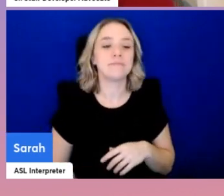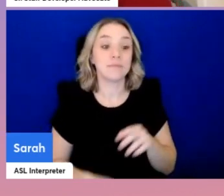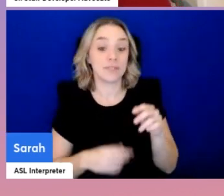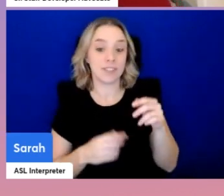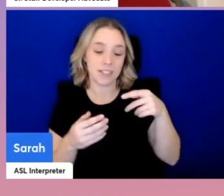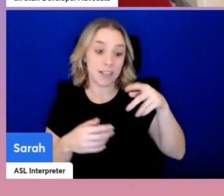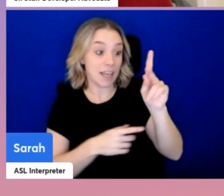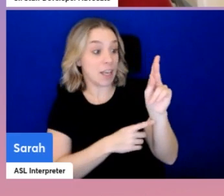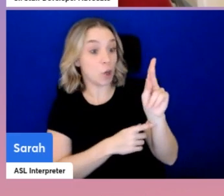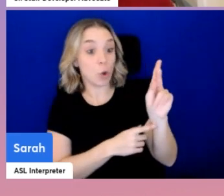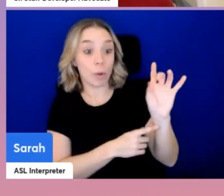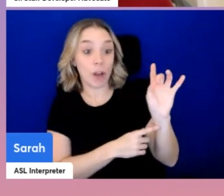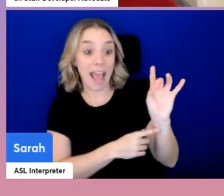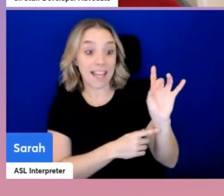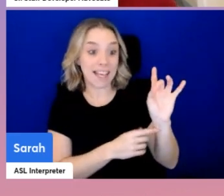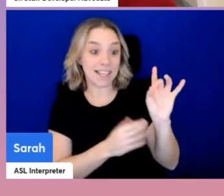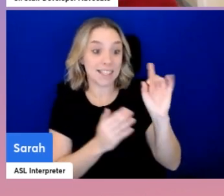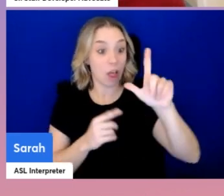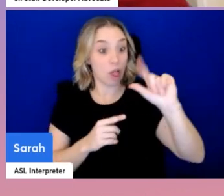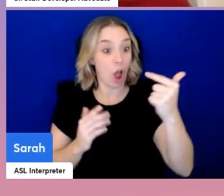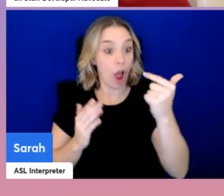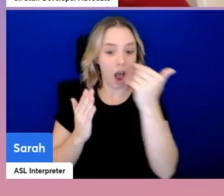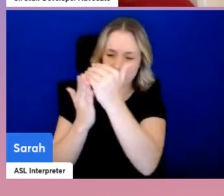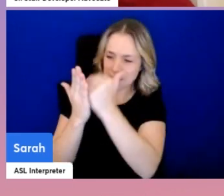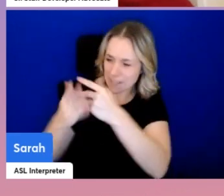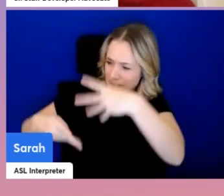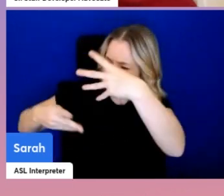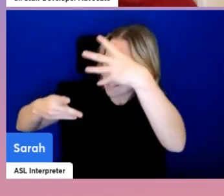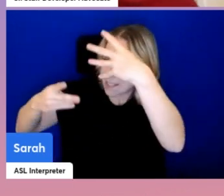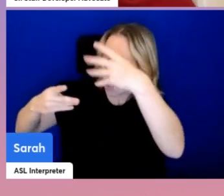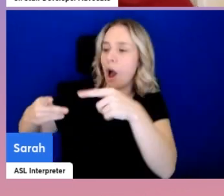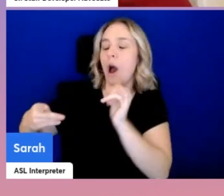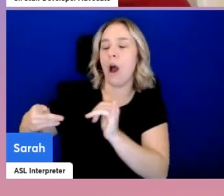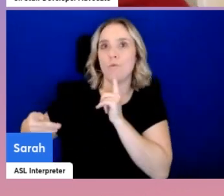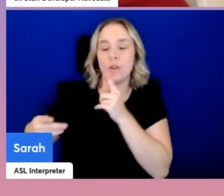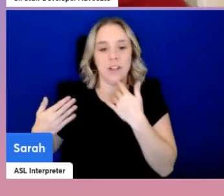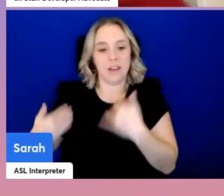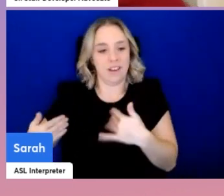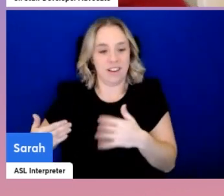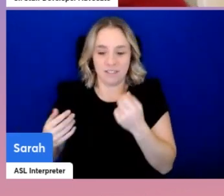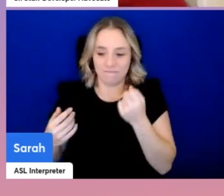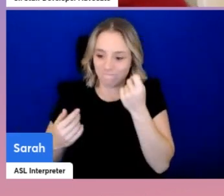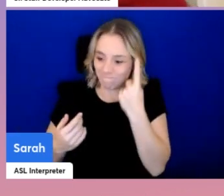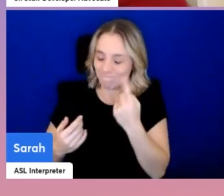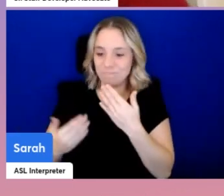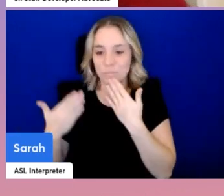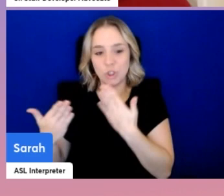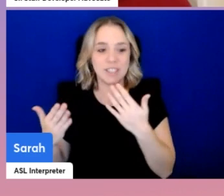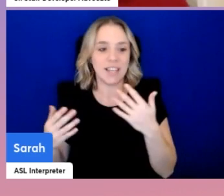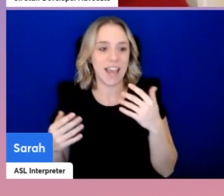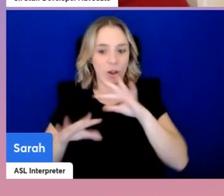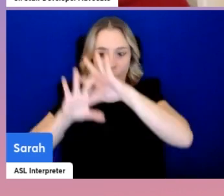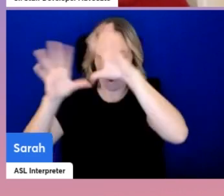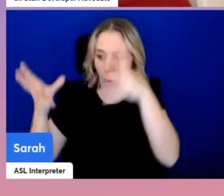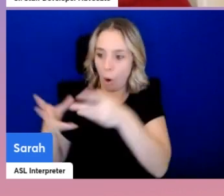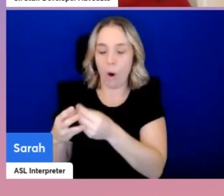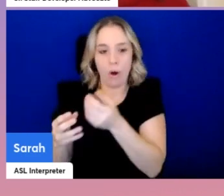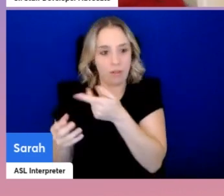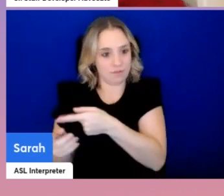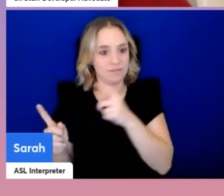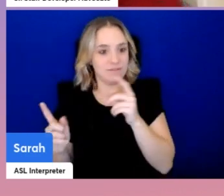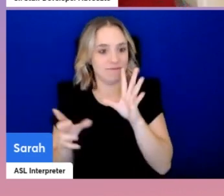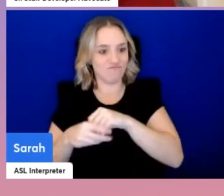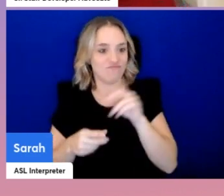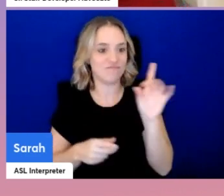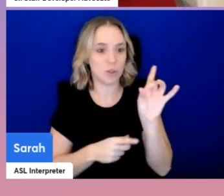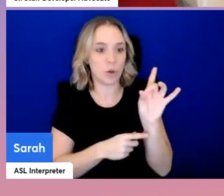gave me this huge appreciation for all of the moving parts that make up Kubernetes and why they're important. Now, we often take for granted